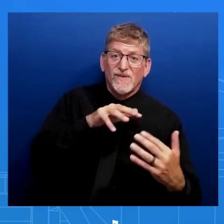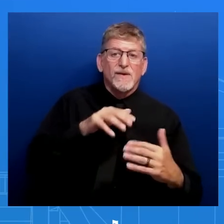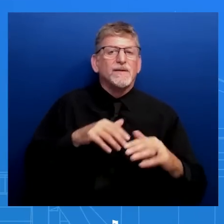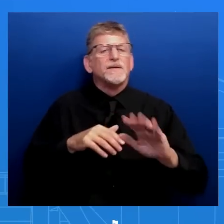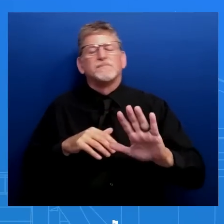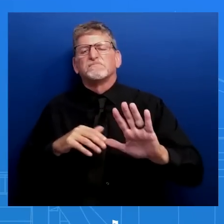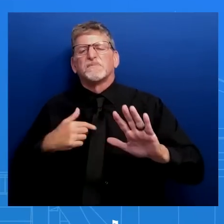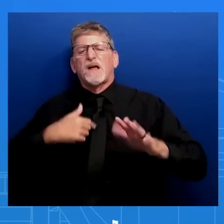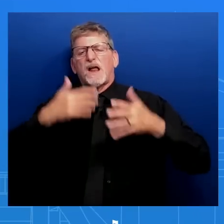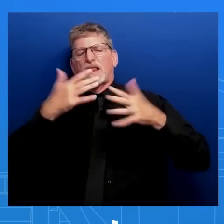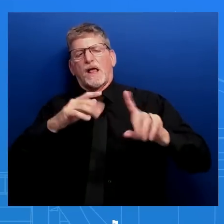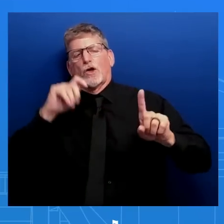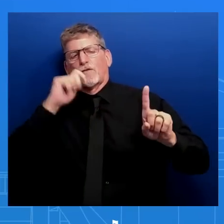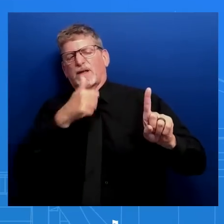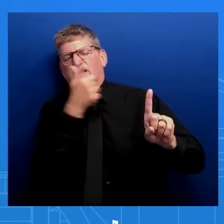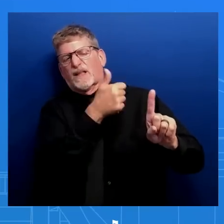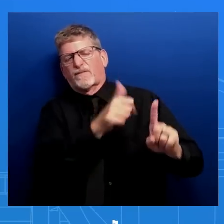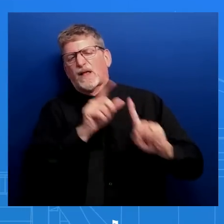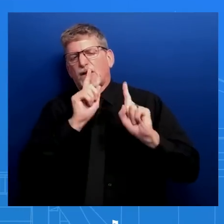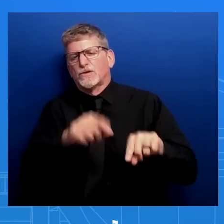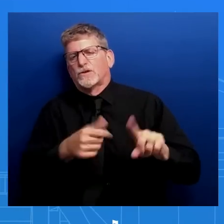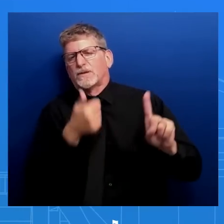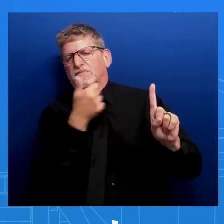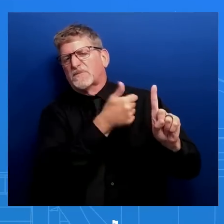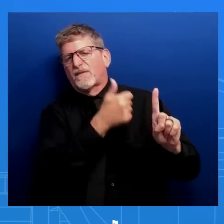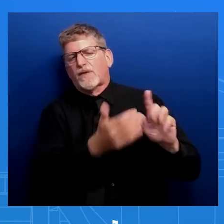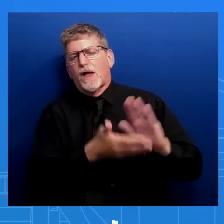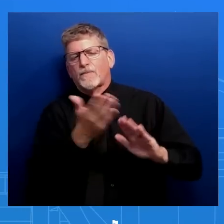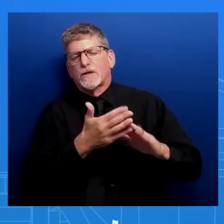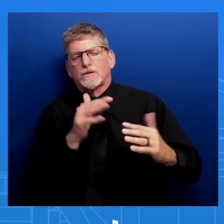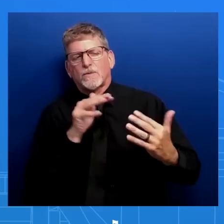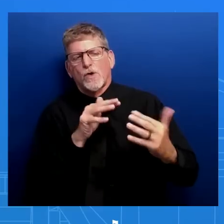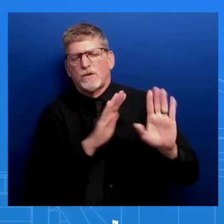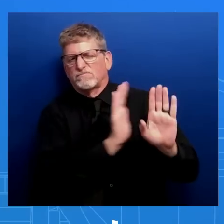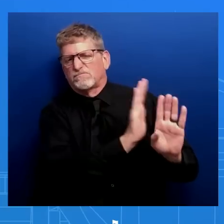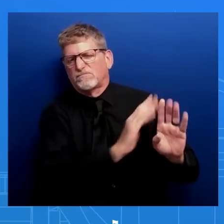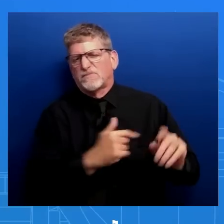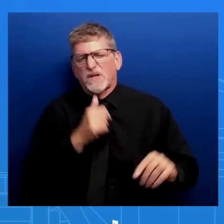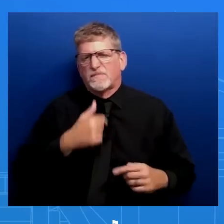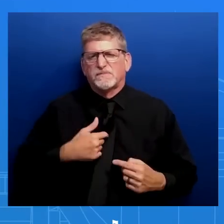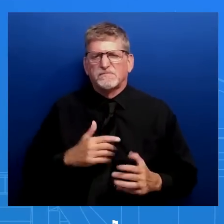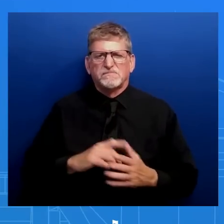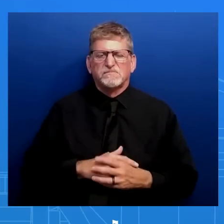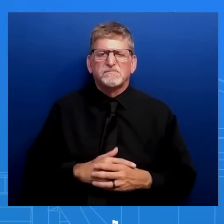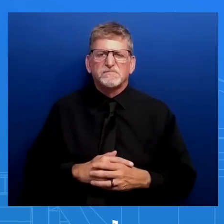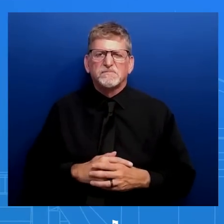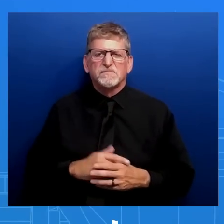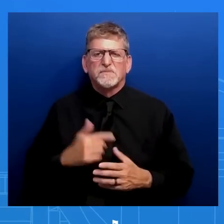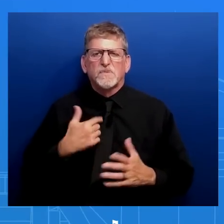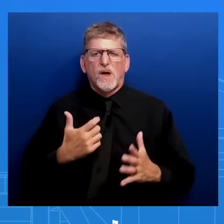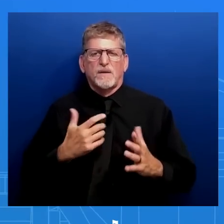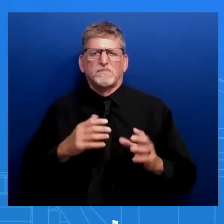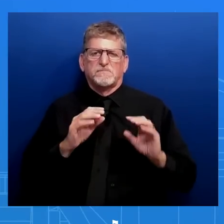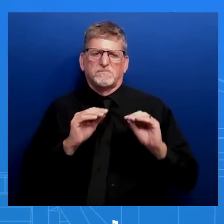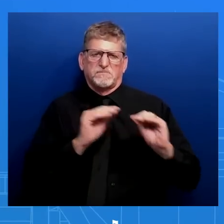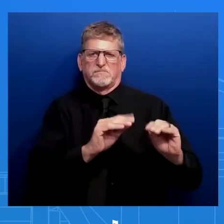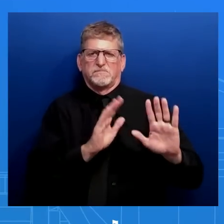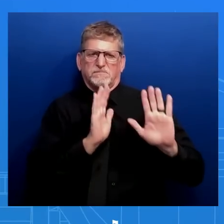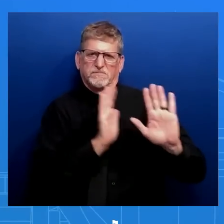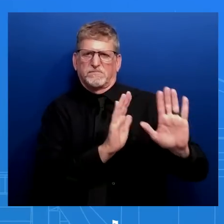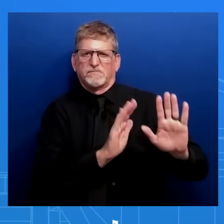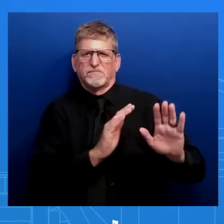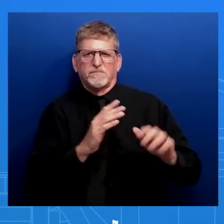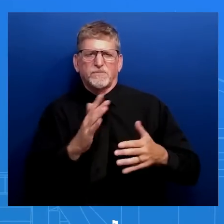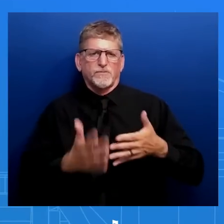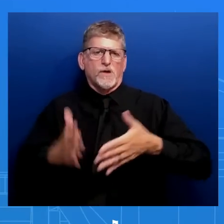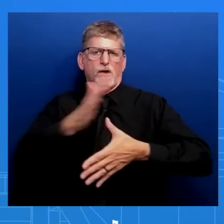operations. All I would say, and it's why I wanted to put it right up top when I started here, is that there's a lot of fighting going